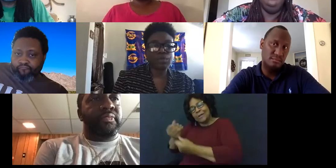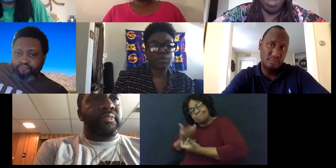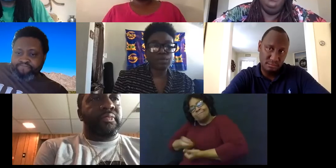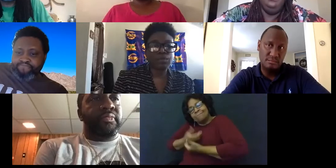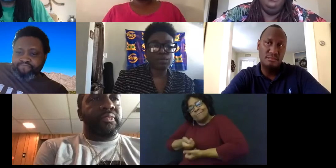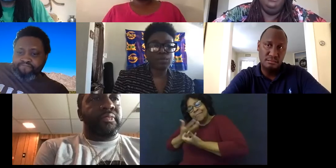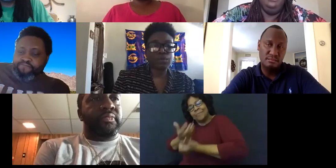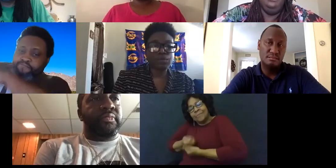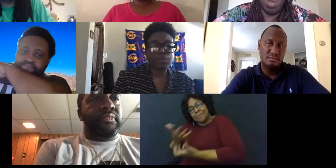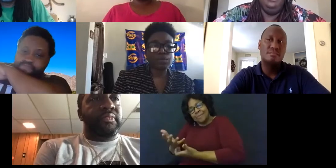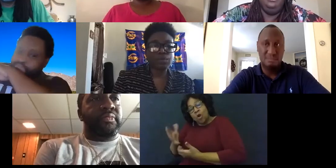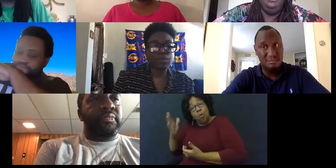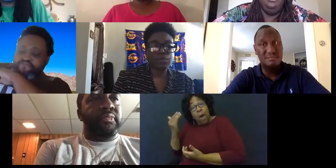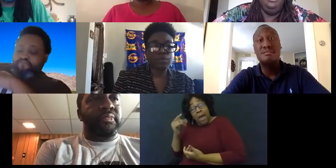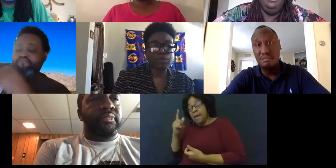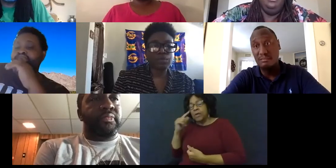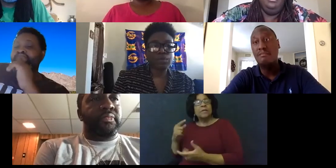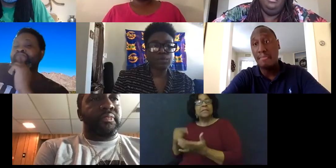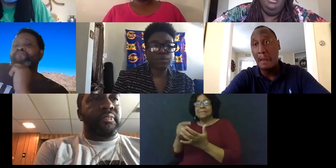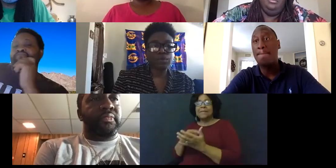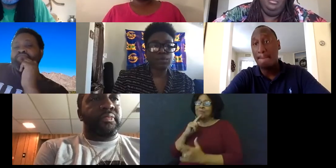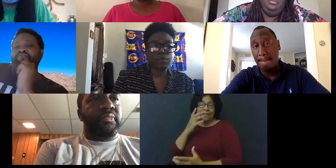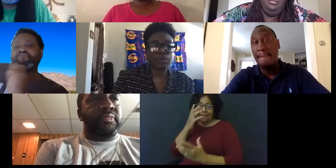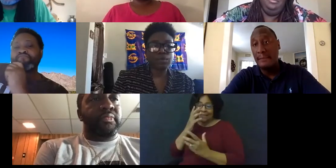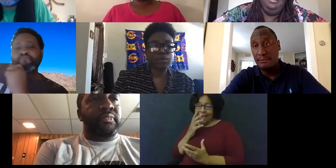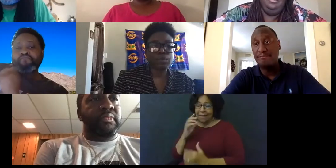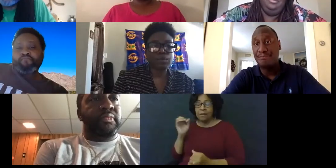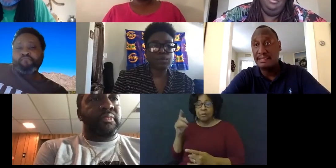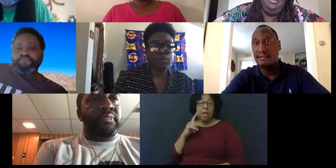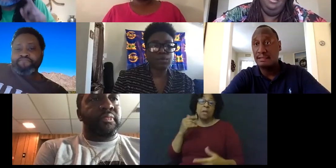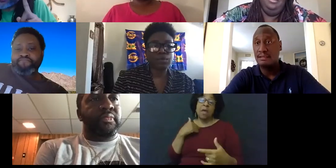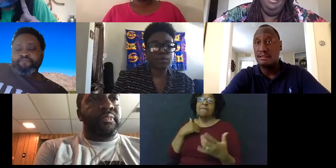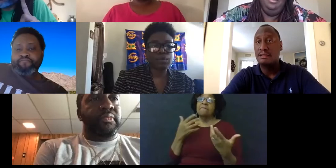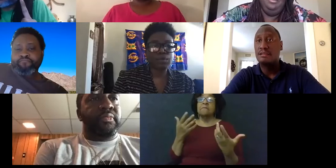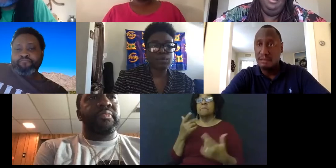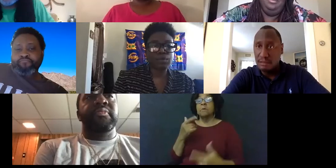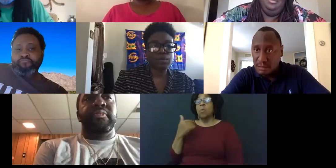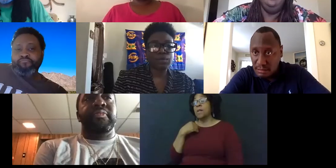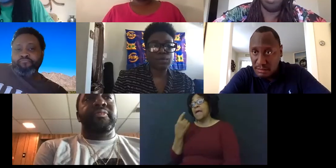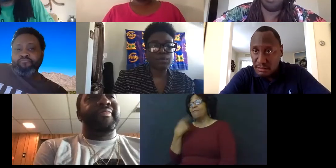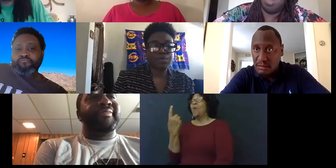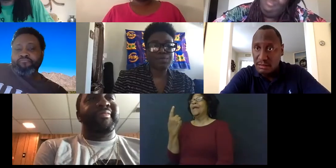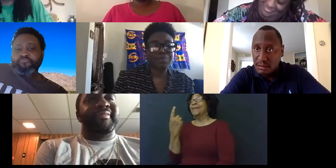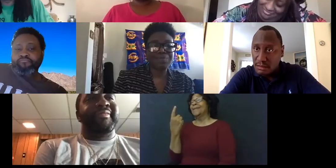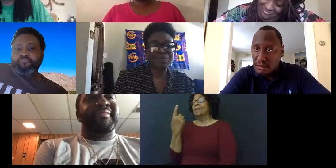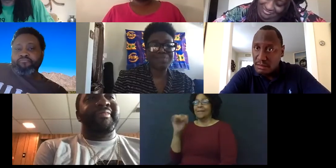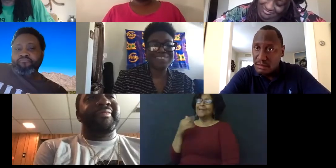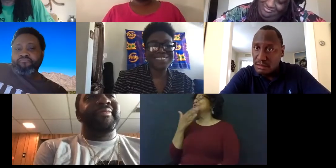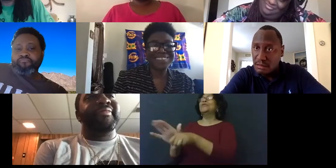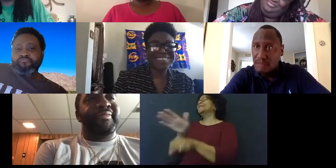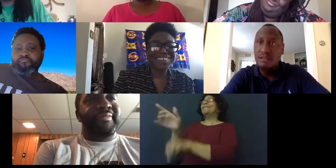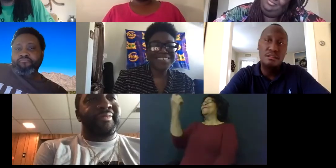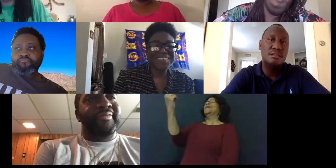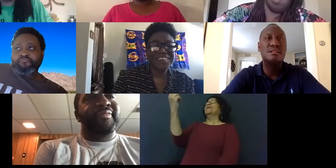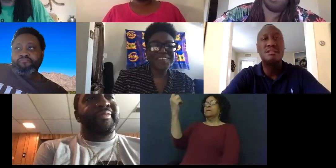because sometimes it's sad that it's okay for just to having one. You got one, that's good enough,